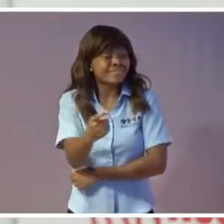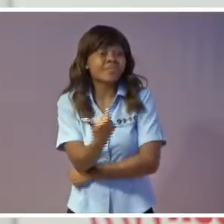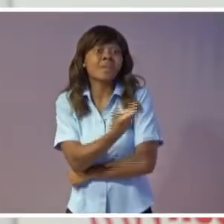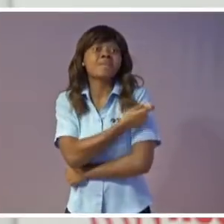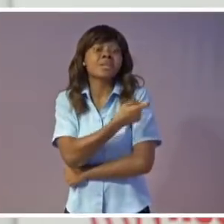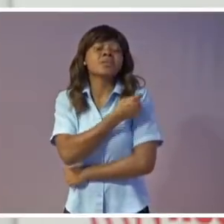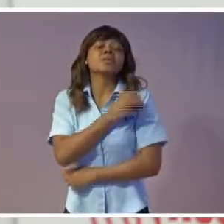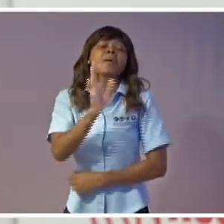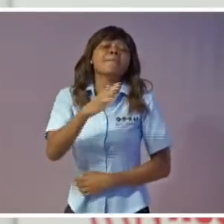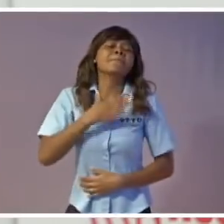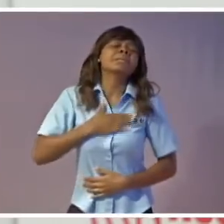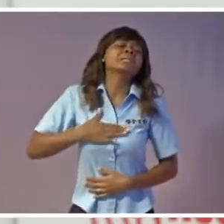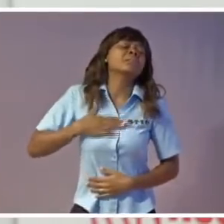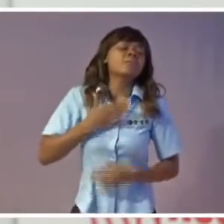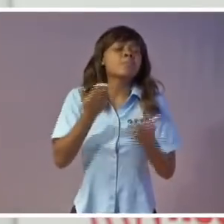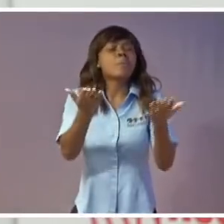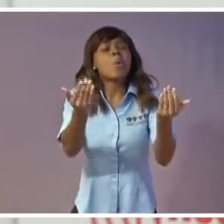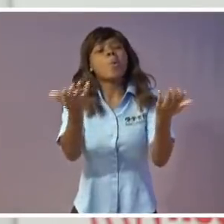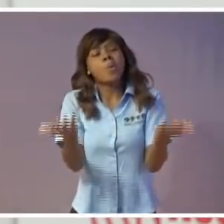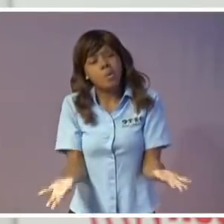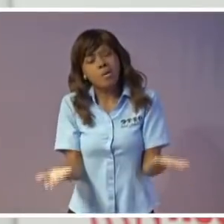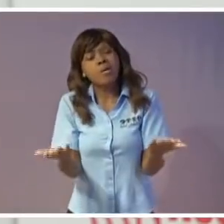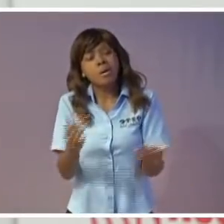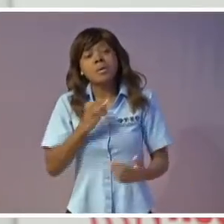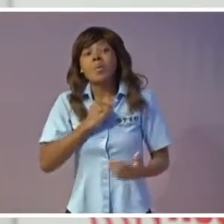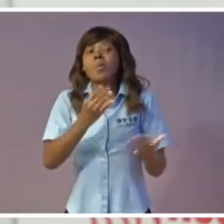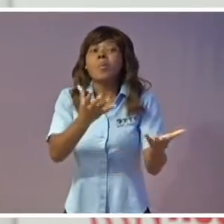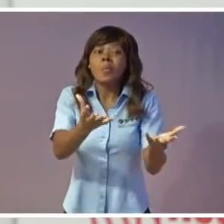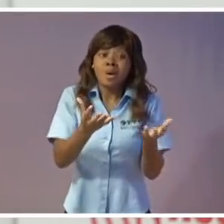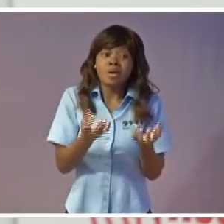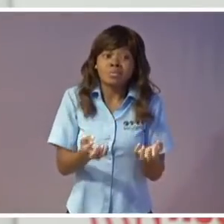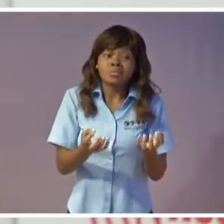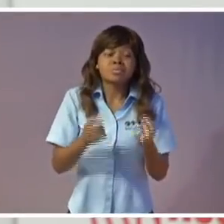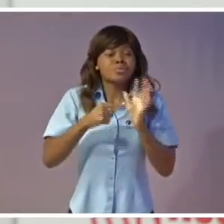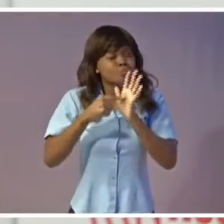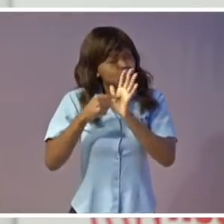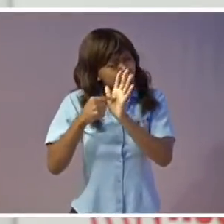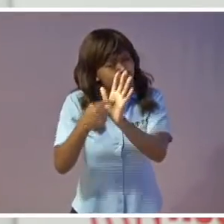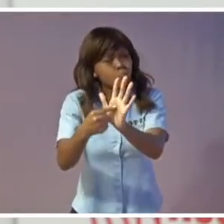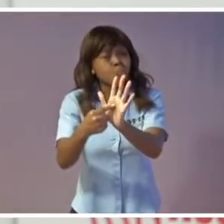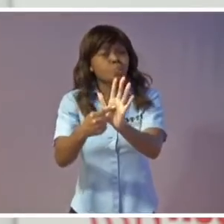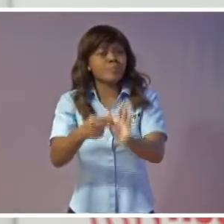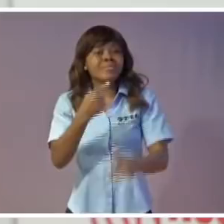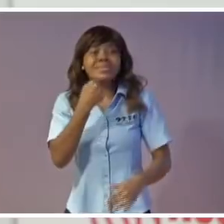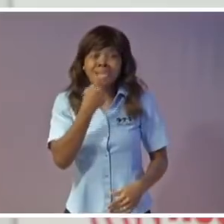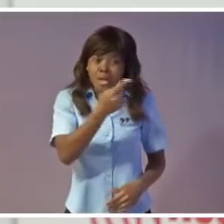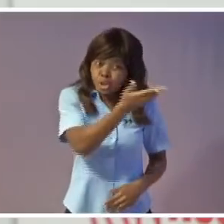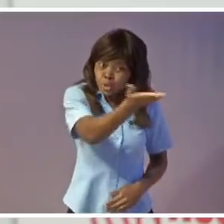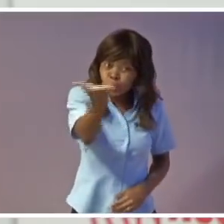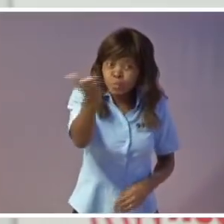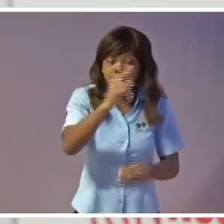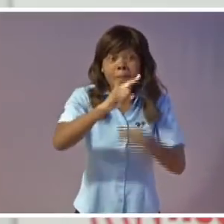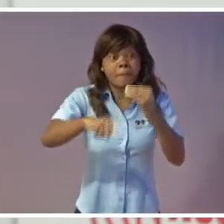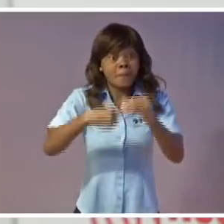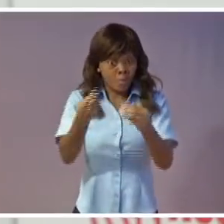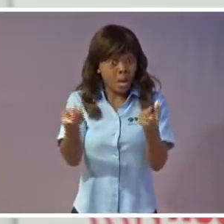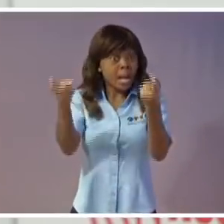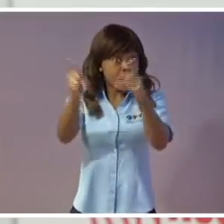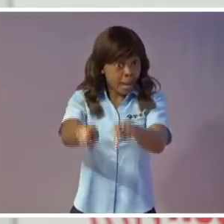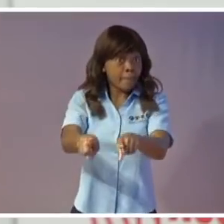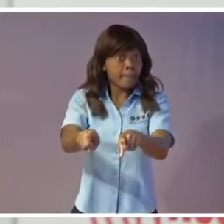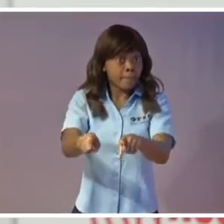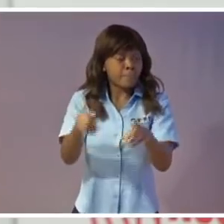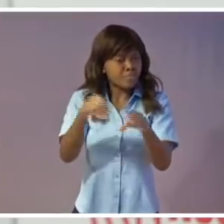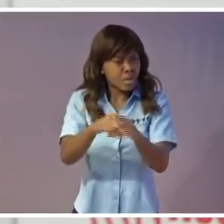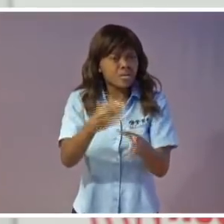with you the experiences in the accident and emergency departments. And again, these have been consistent.